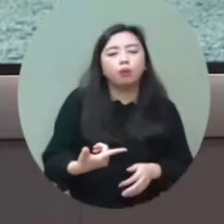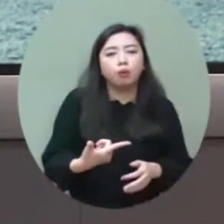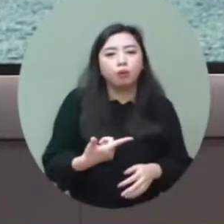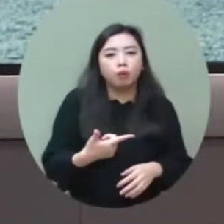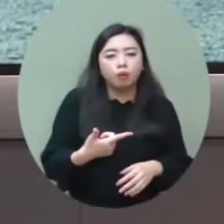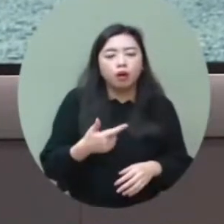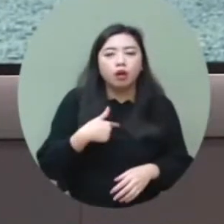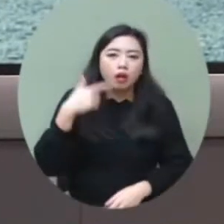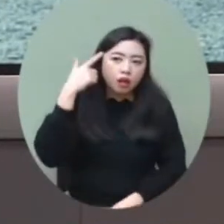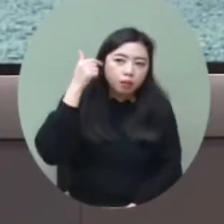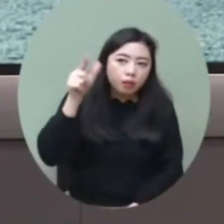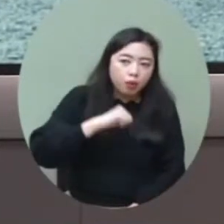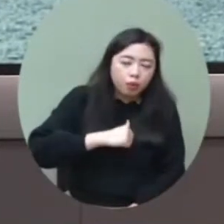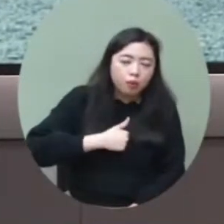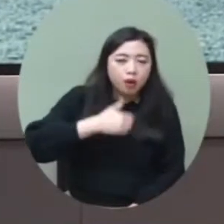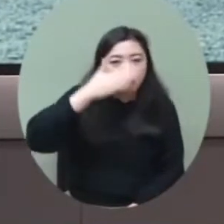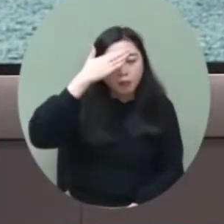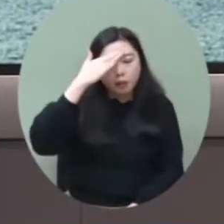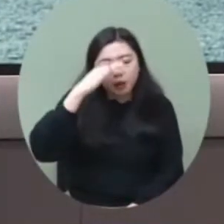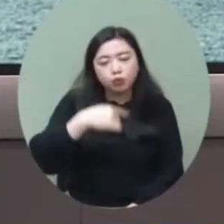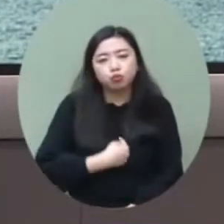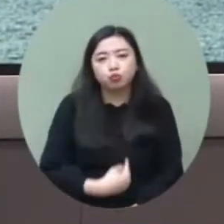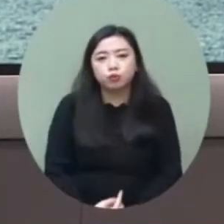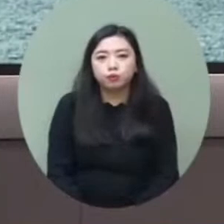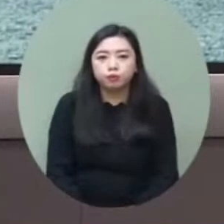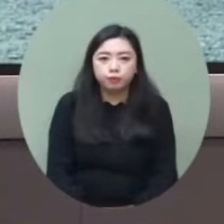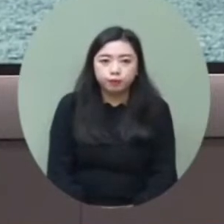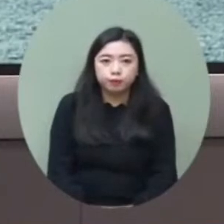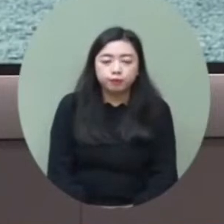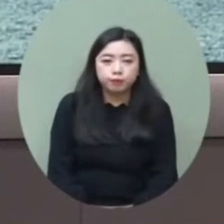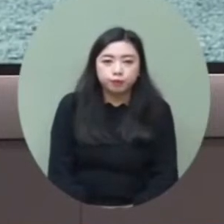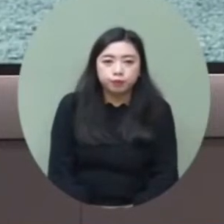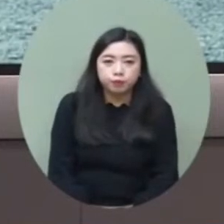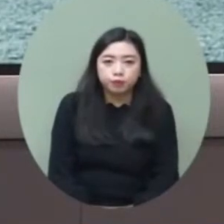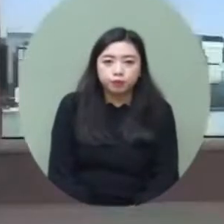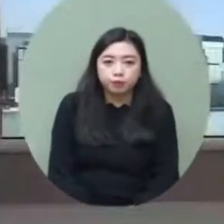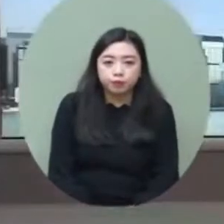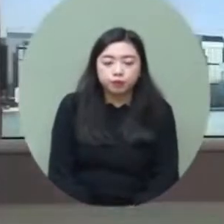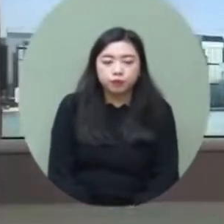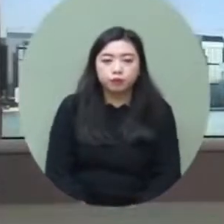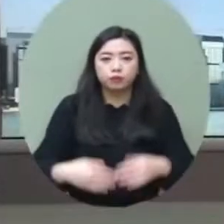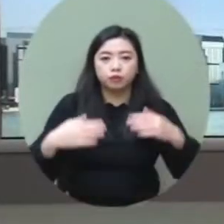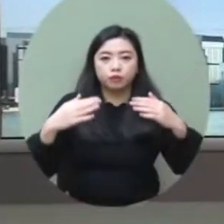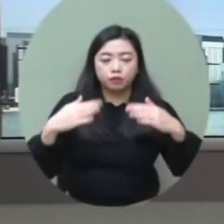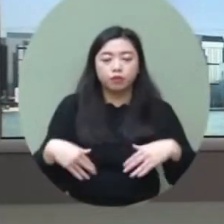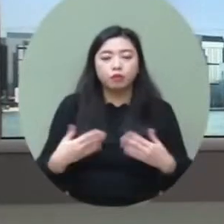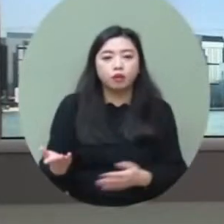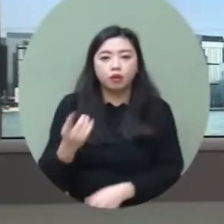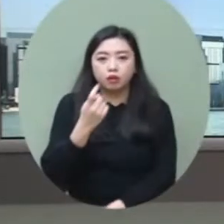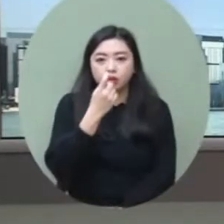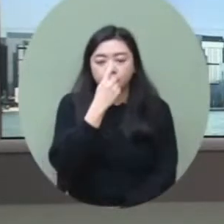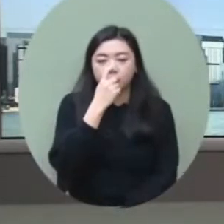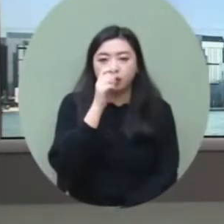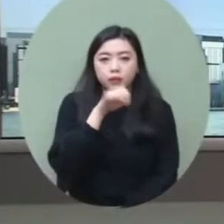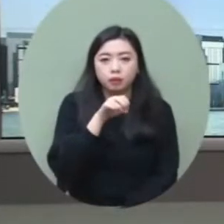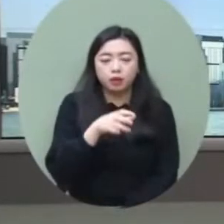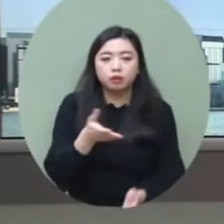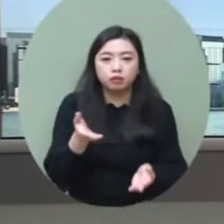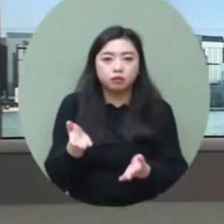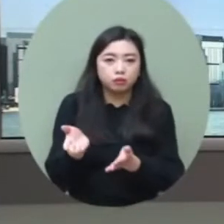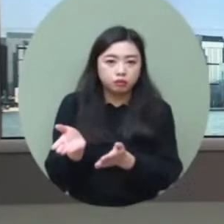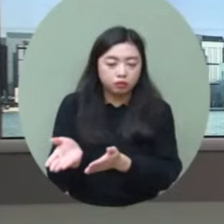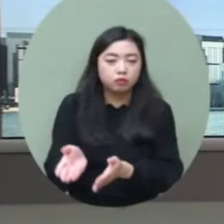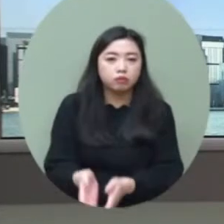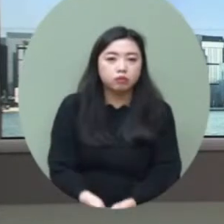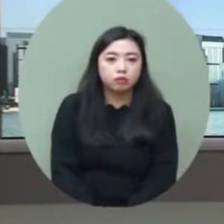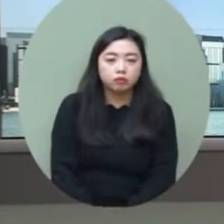a very large number of cases. So we call for employers' understanding. Next question, we will take a question